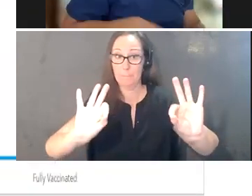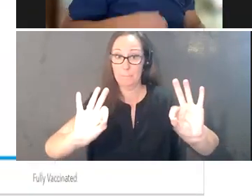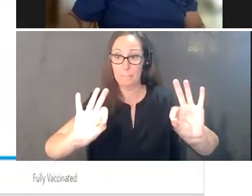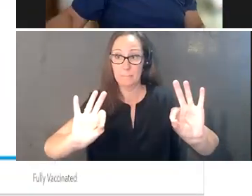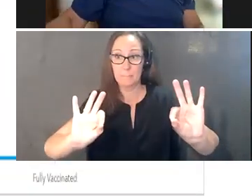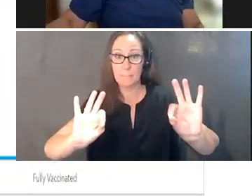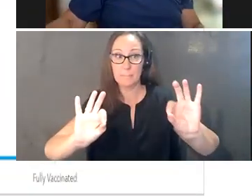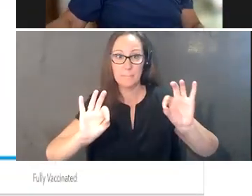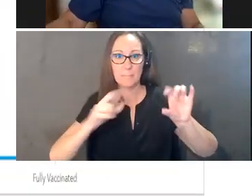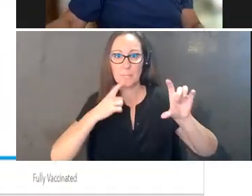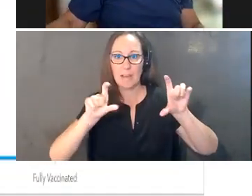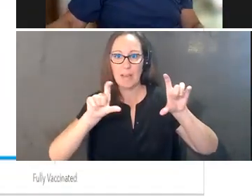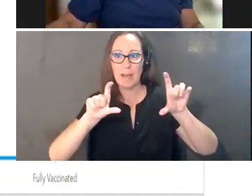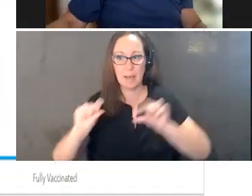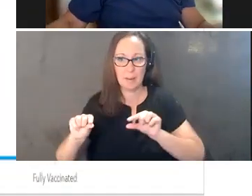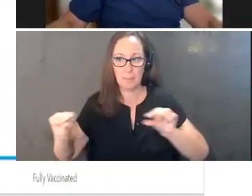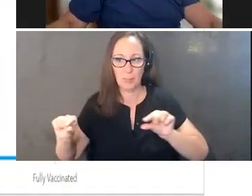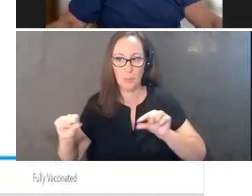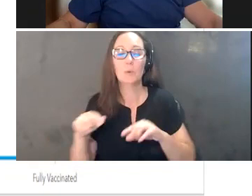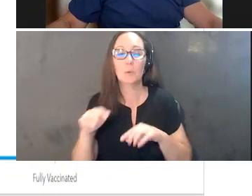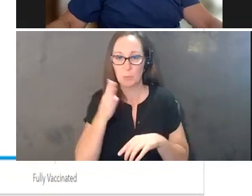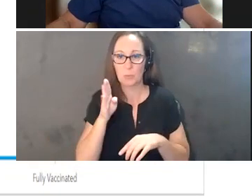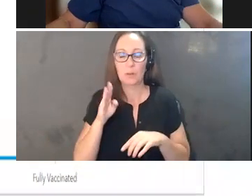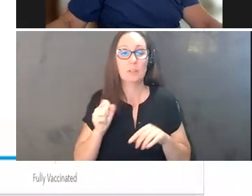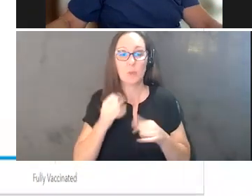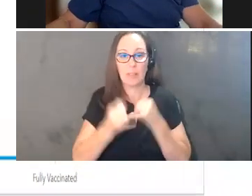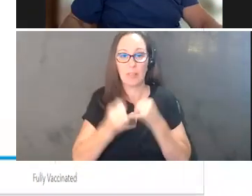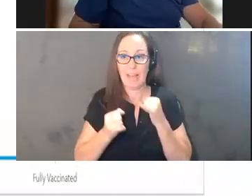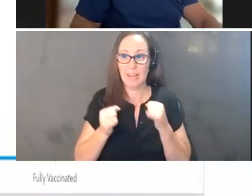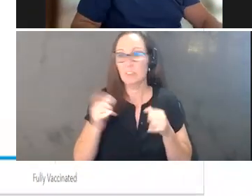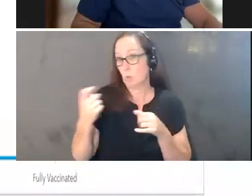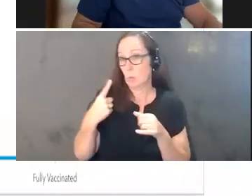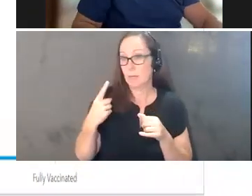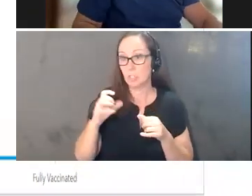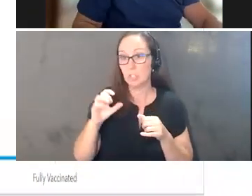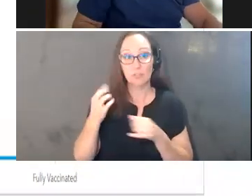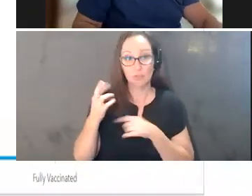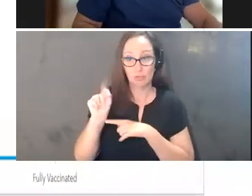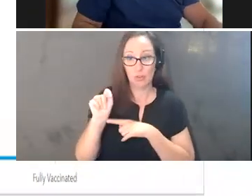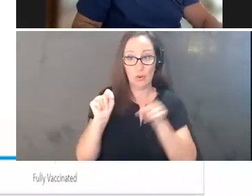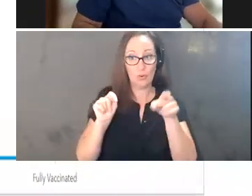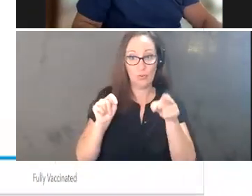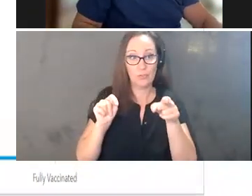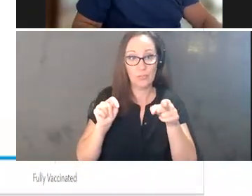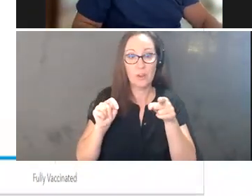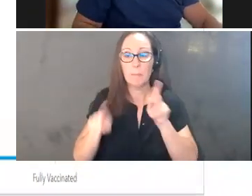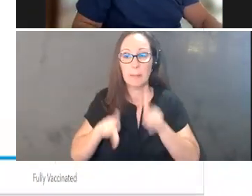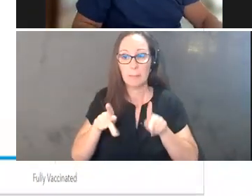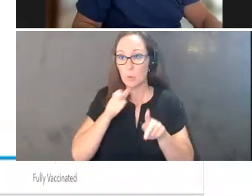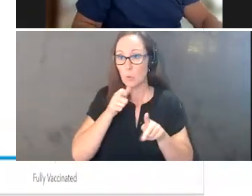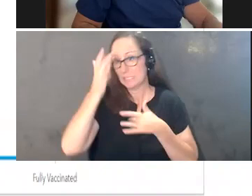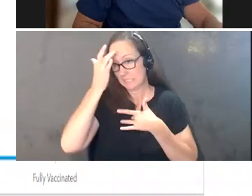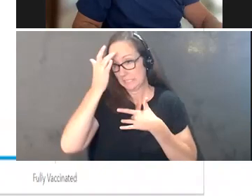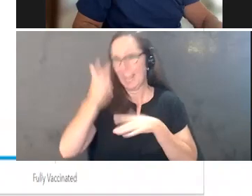Here, the red and the blue. So with the last chart, so the question is, the last chart are those people that got sick after.